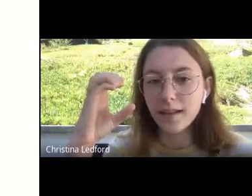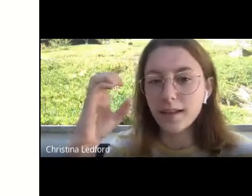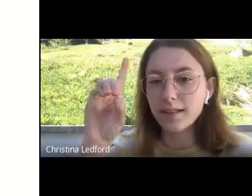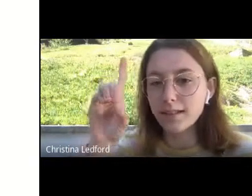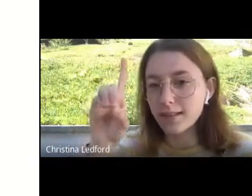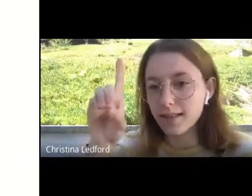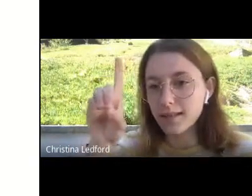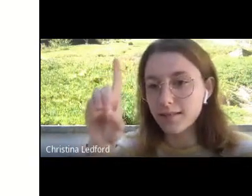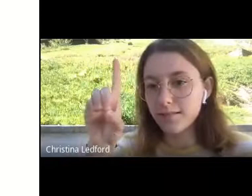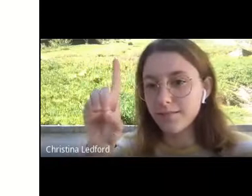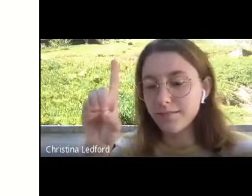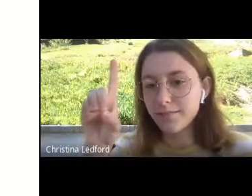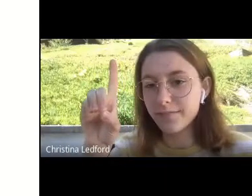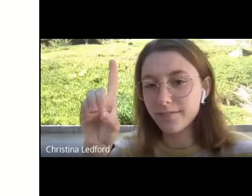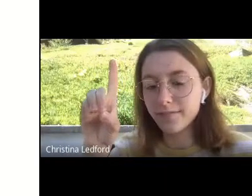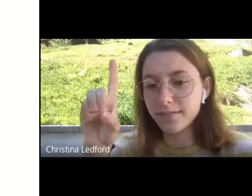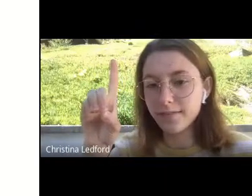Yep. And D.